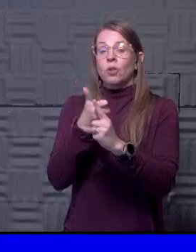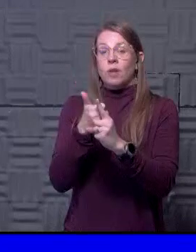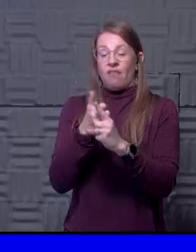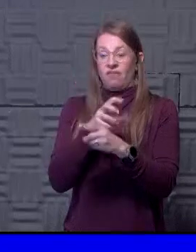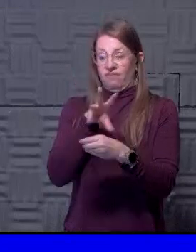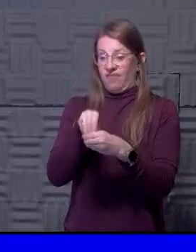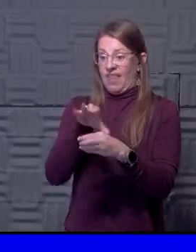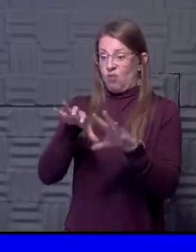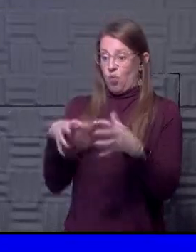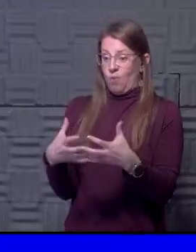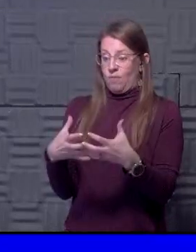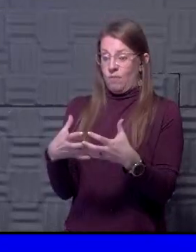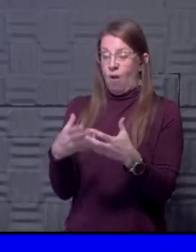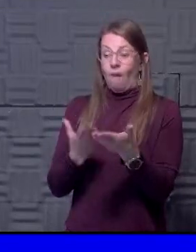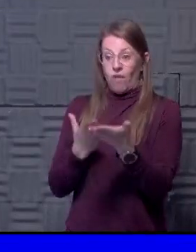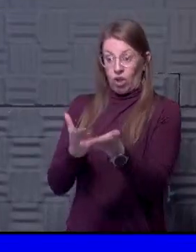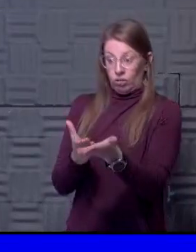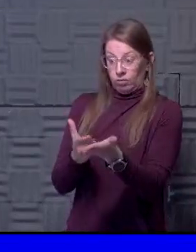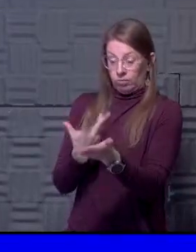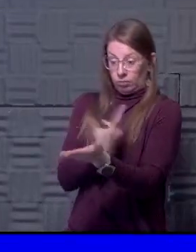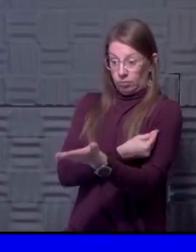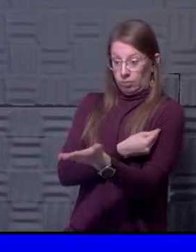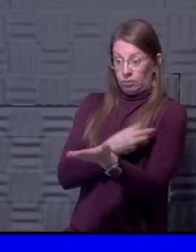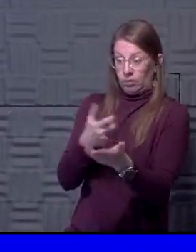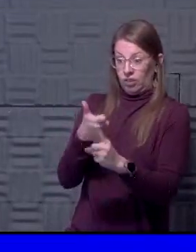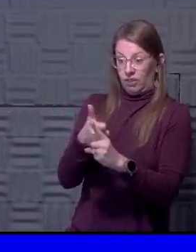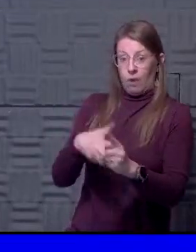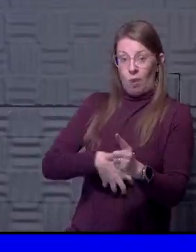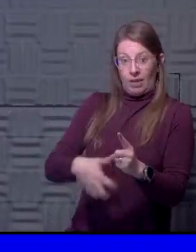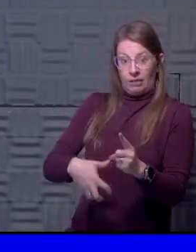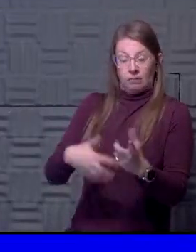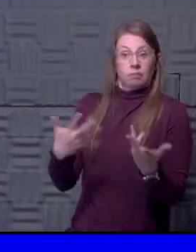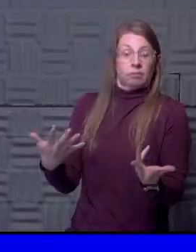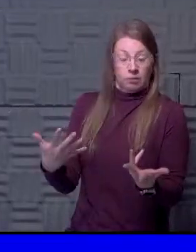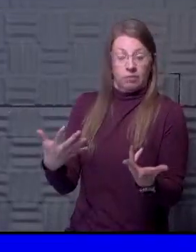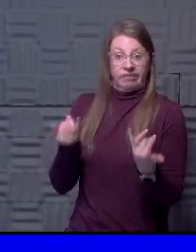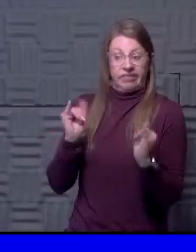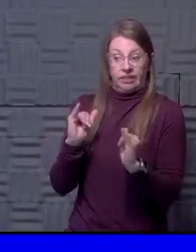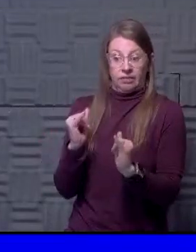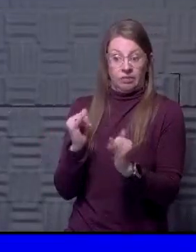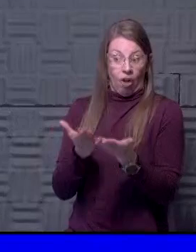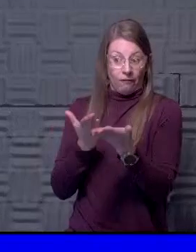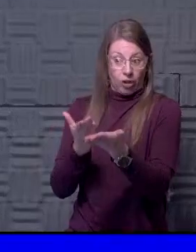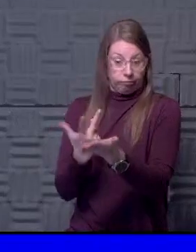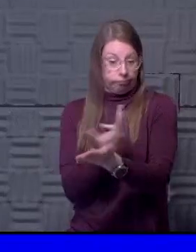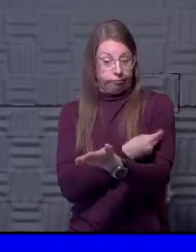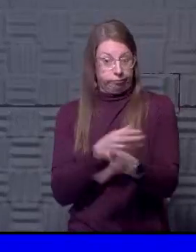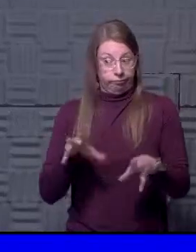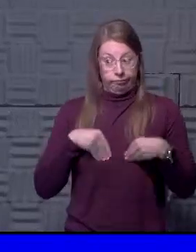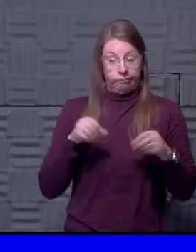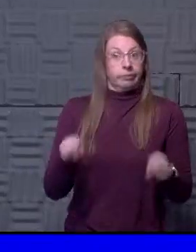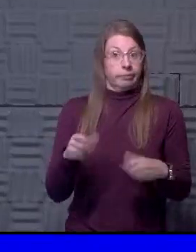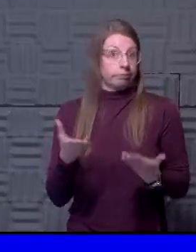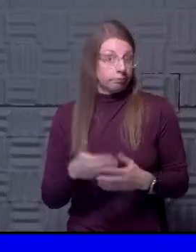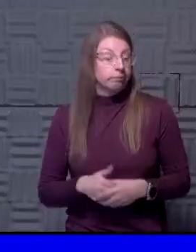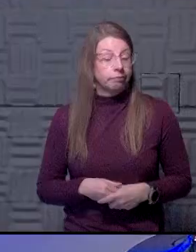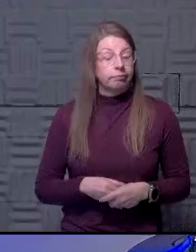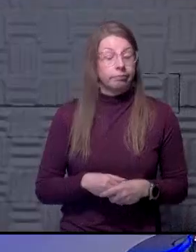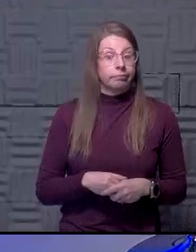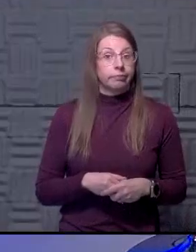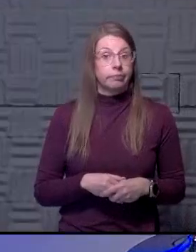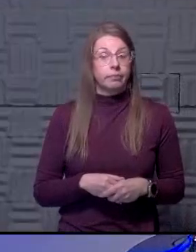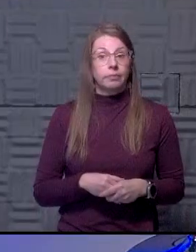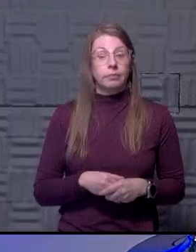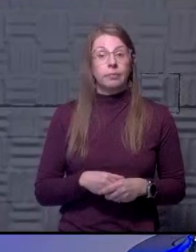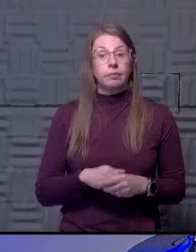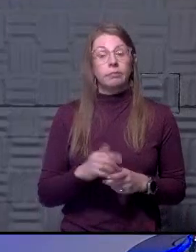that group that is offered and you happen to be pregnant, you can still get offered and you can still take the vaccine.